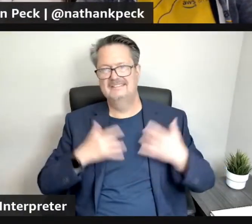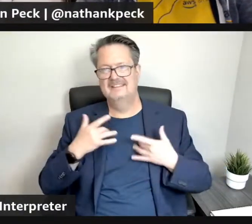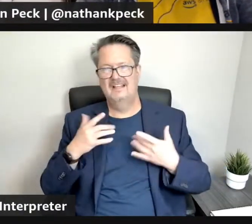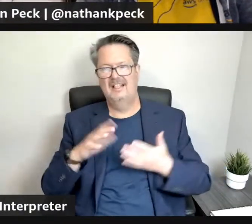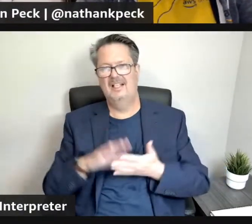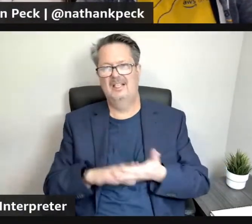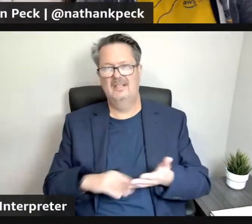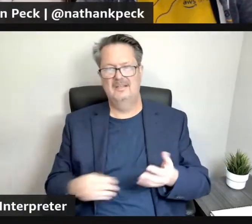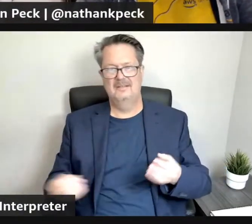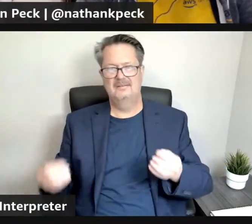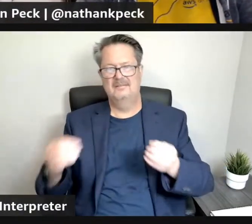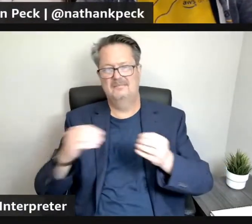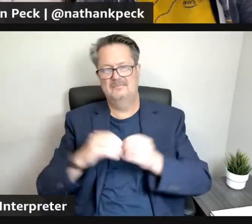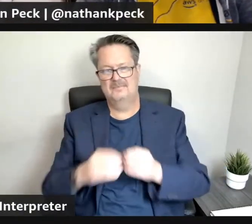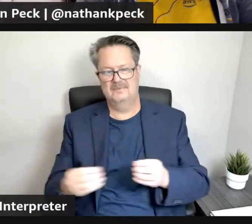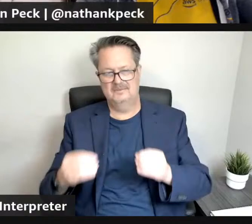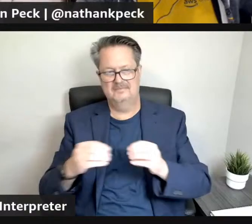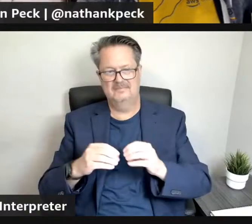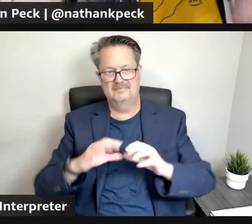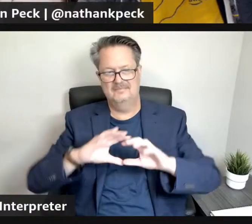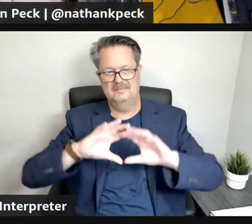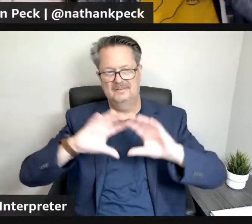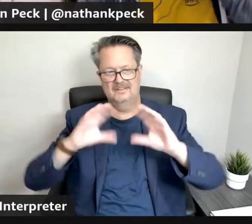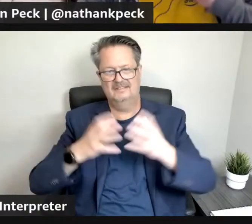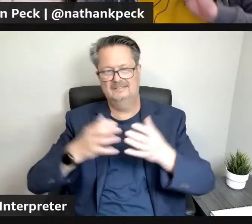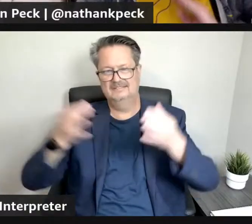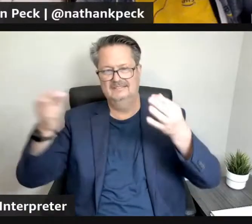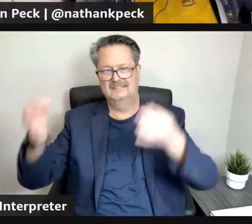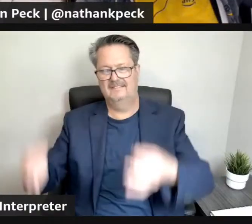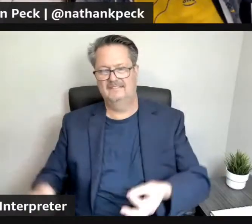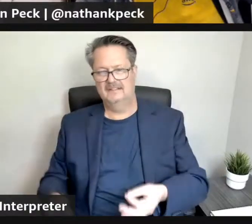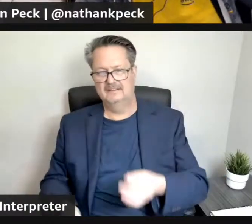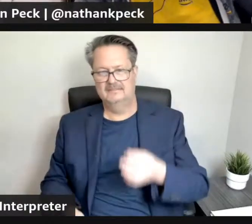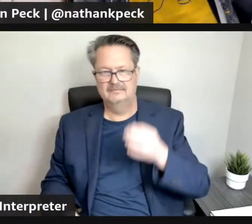containers for sure. Definitely. Thank you.